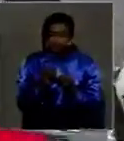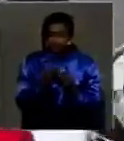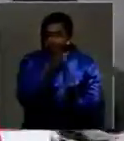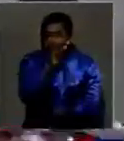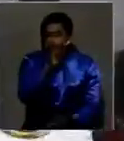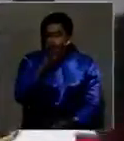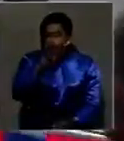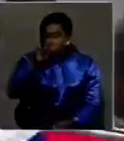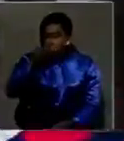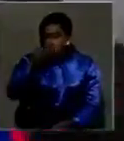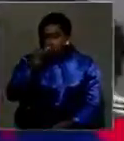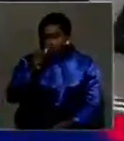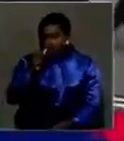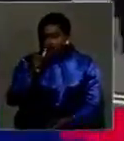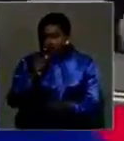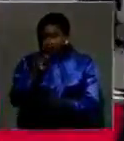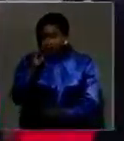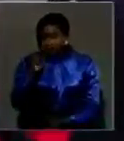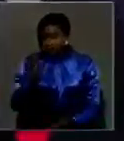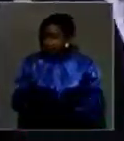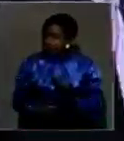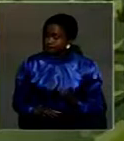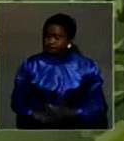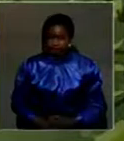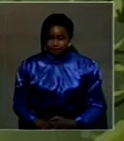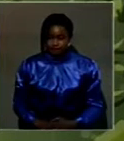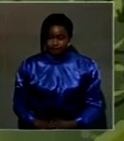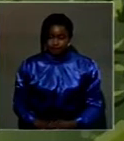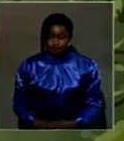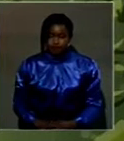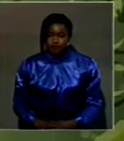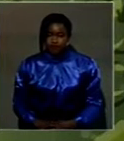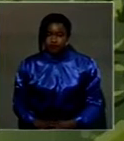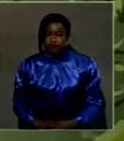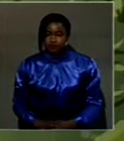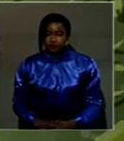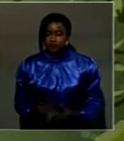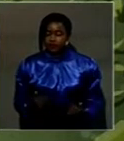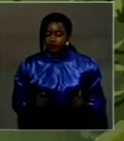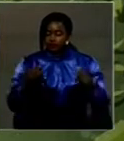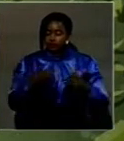Arusha, Tanzania. And back home, residents of